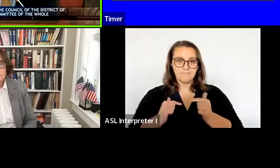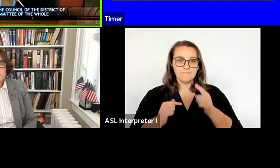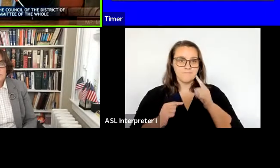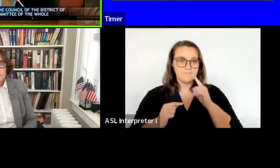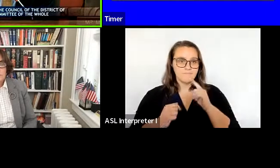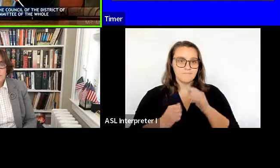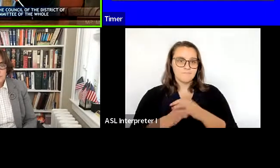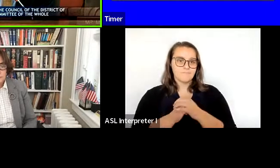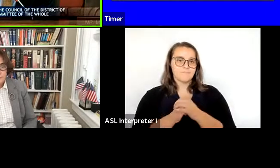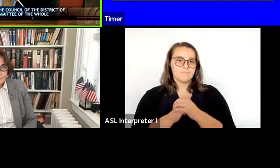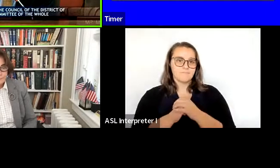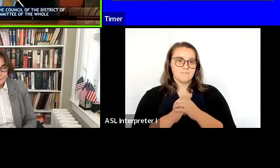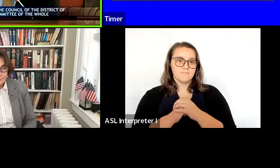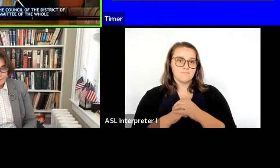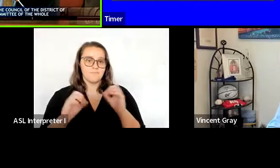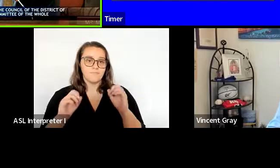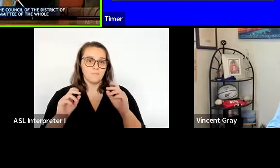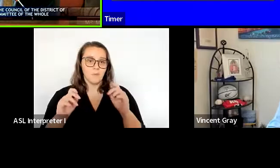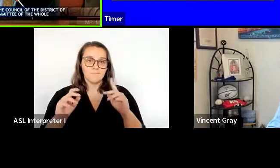Okay.